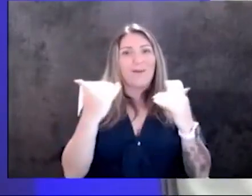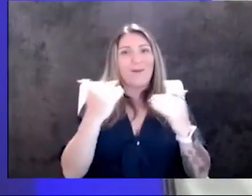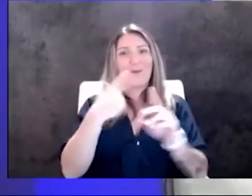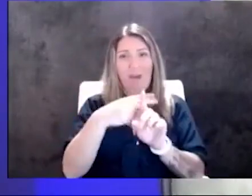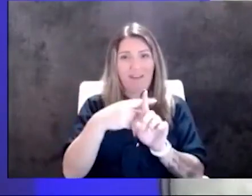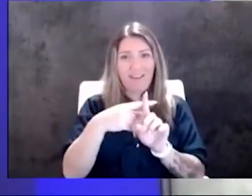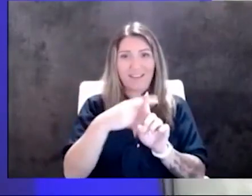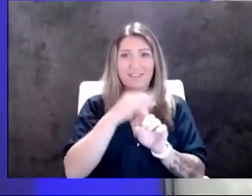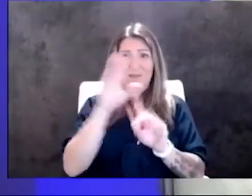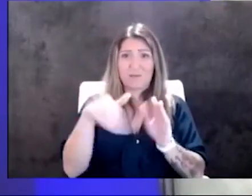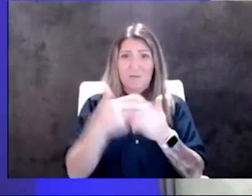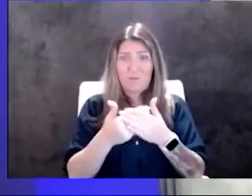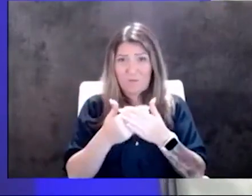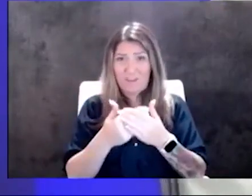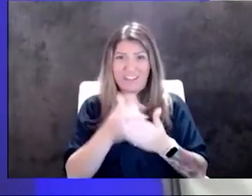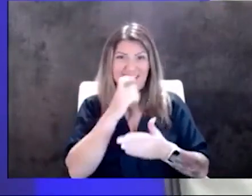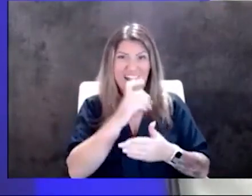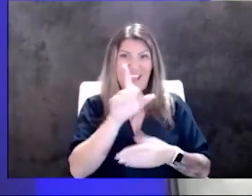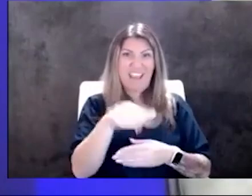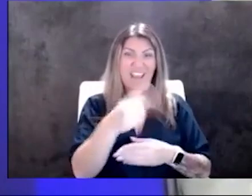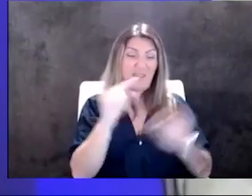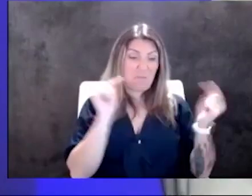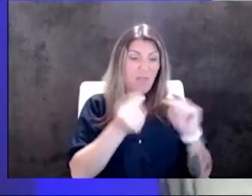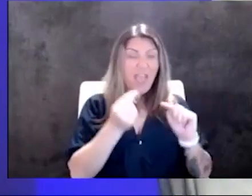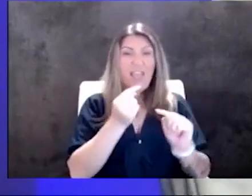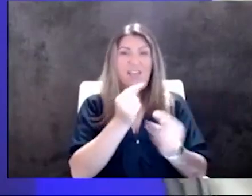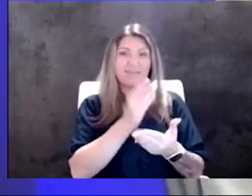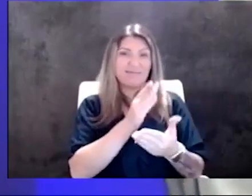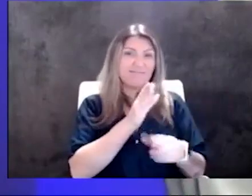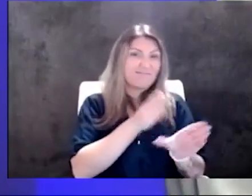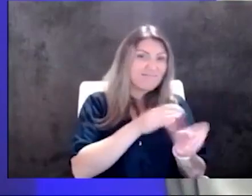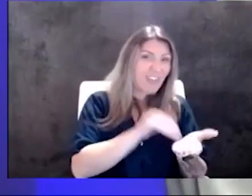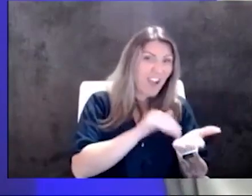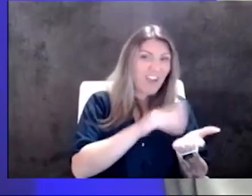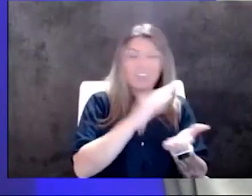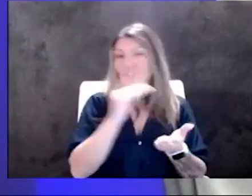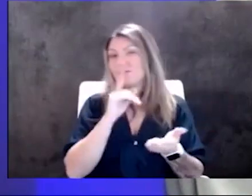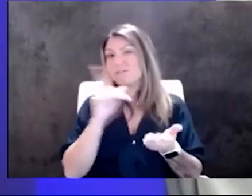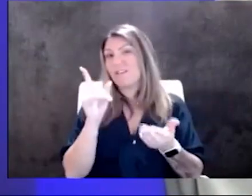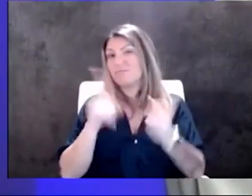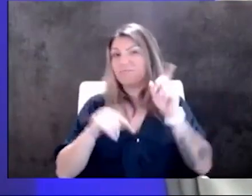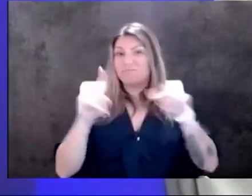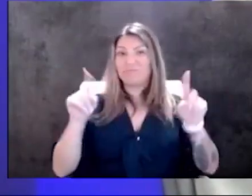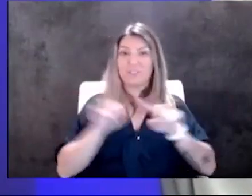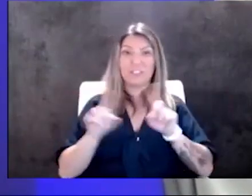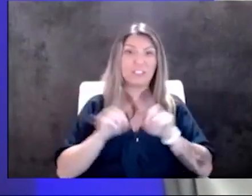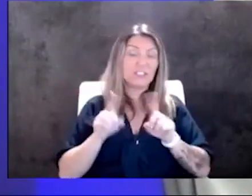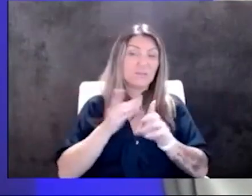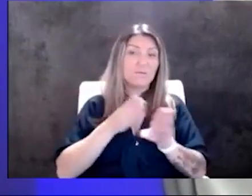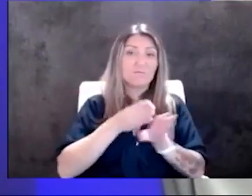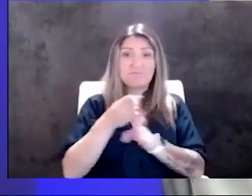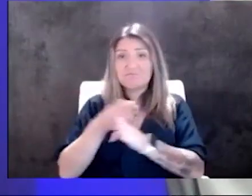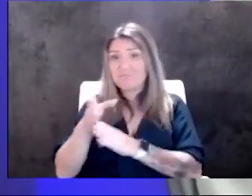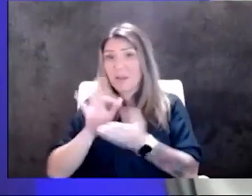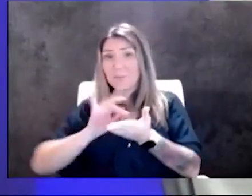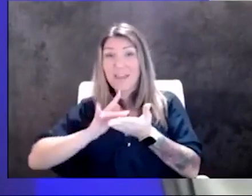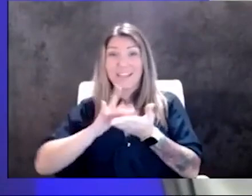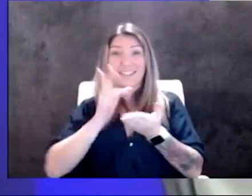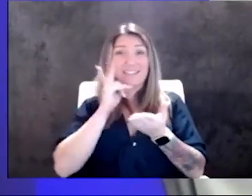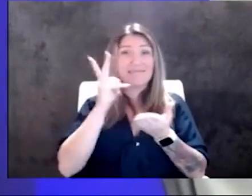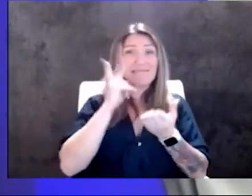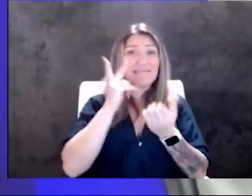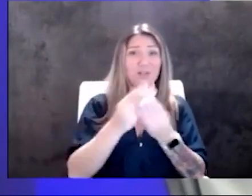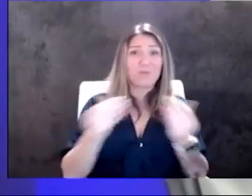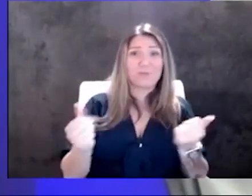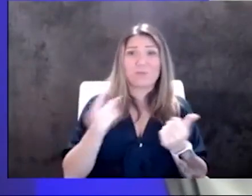not just pain physicians and people from all, different, aspects of medicine can see these results for chronic pain, so they can, hey, when they open up the JAMA